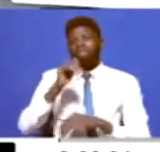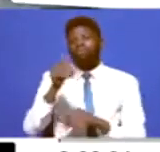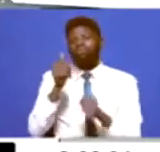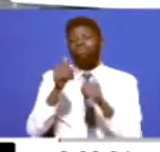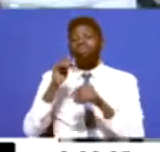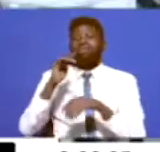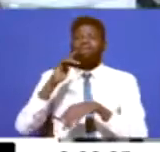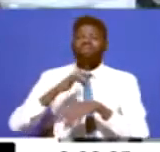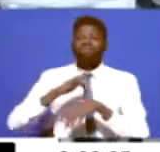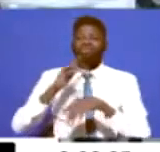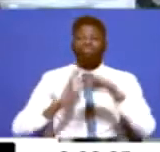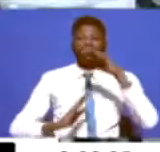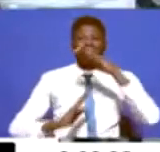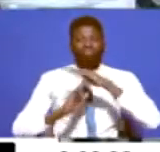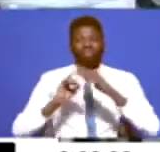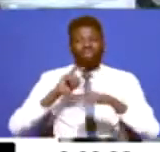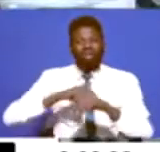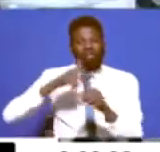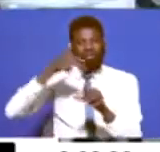shortage.